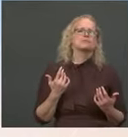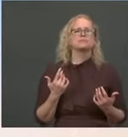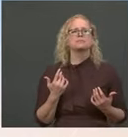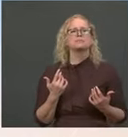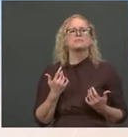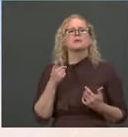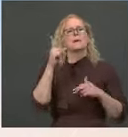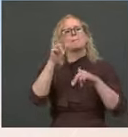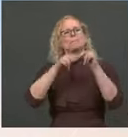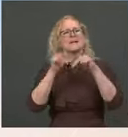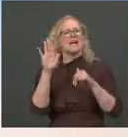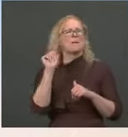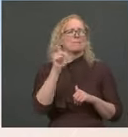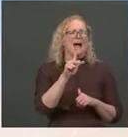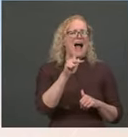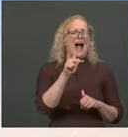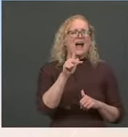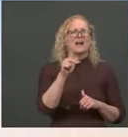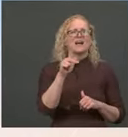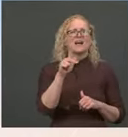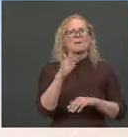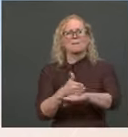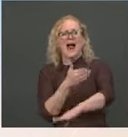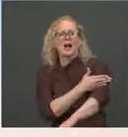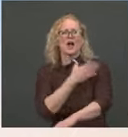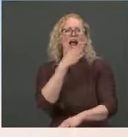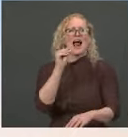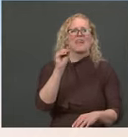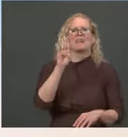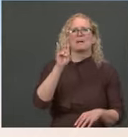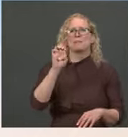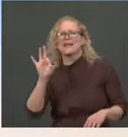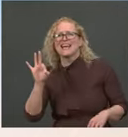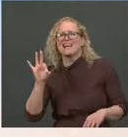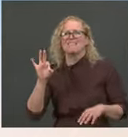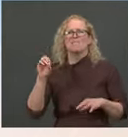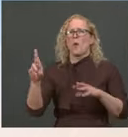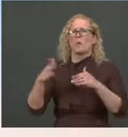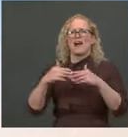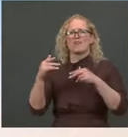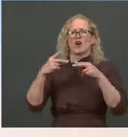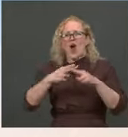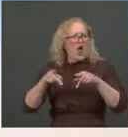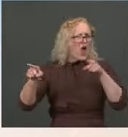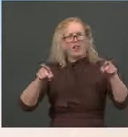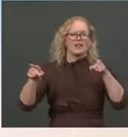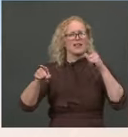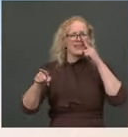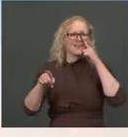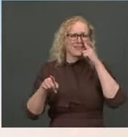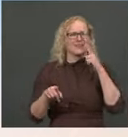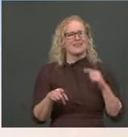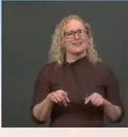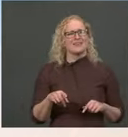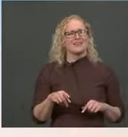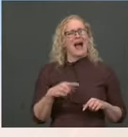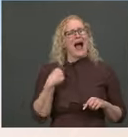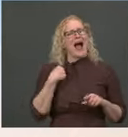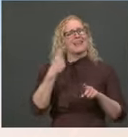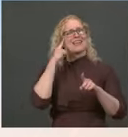Build Back Better Act and bipartisan infrastructure. Yeah, I know. They're both great. Exactly. We're trying to get them moving for the American